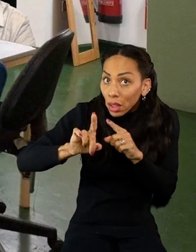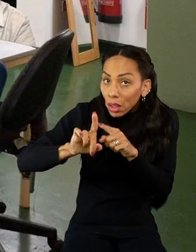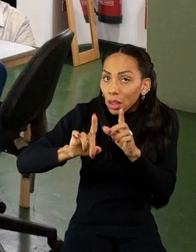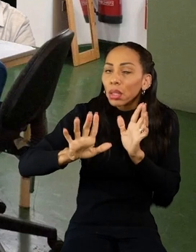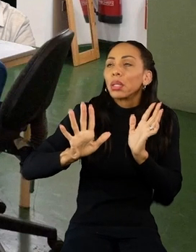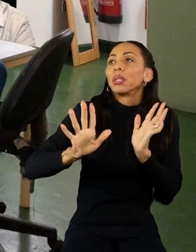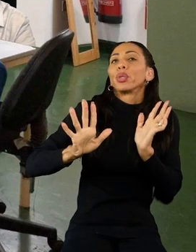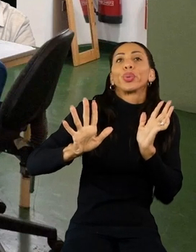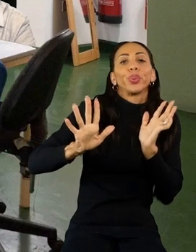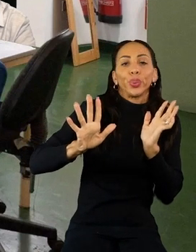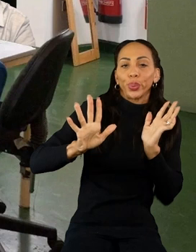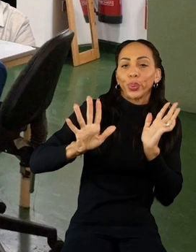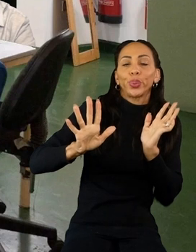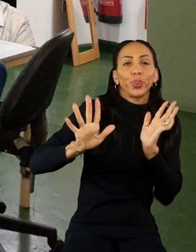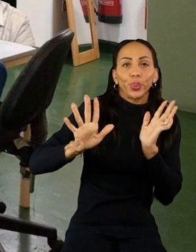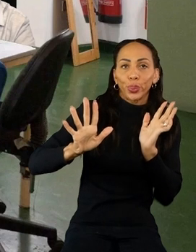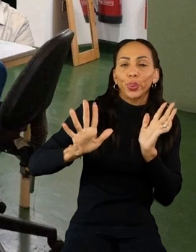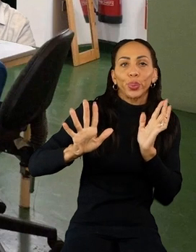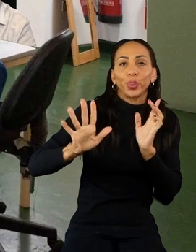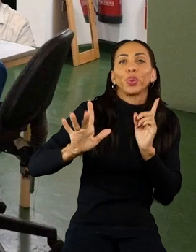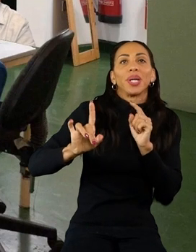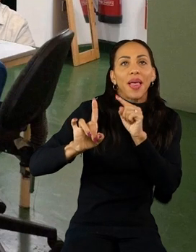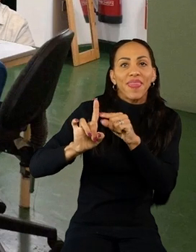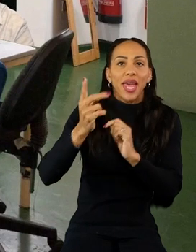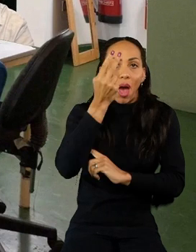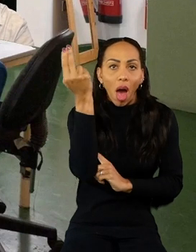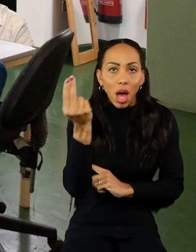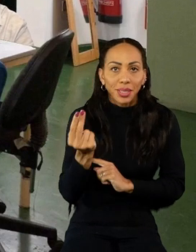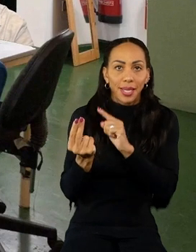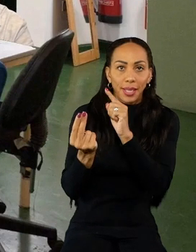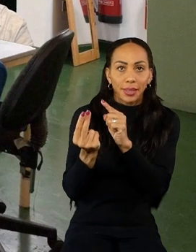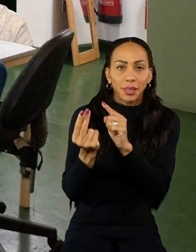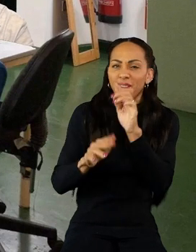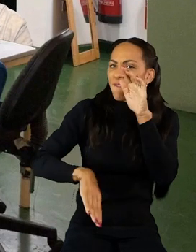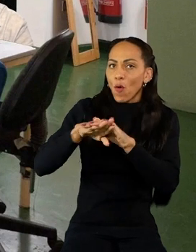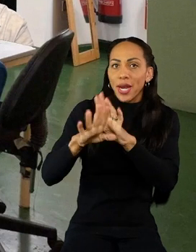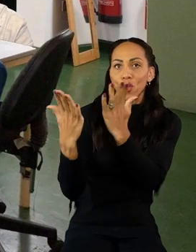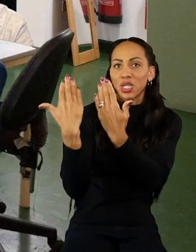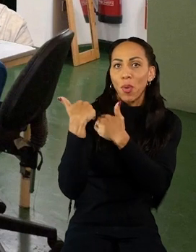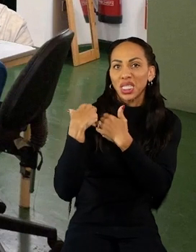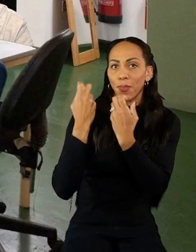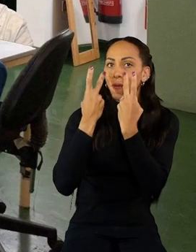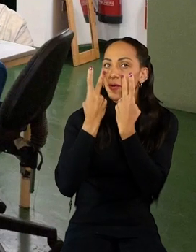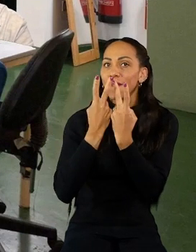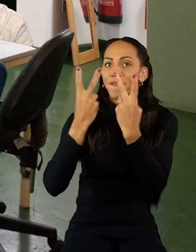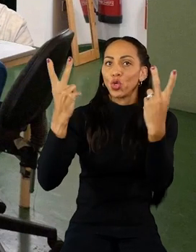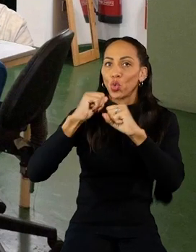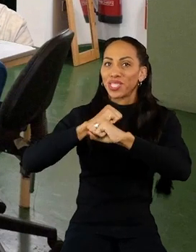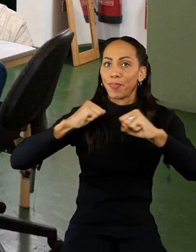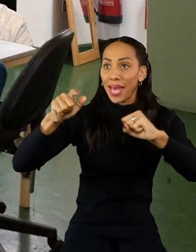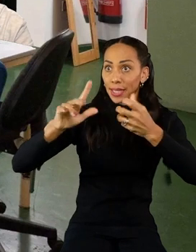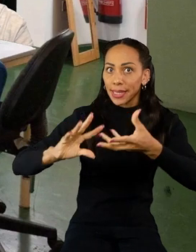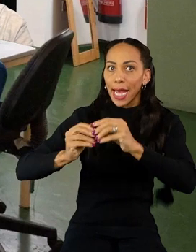Whereas with Spark, the artist that we commission will be solely responsible